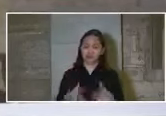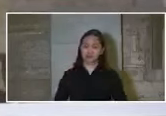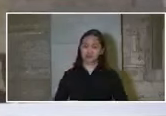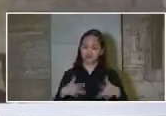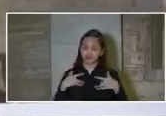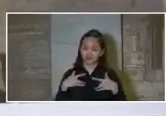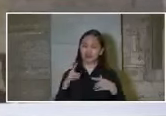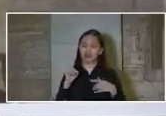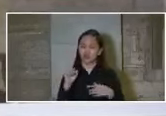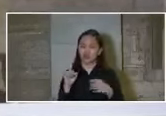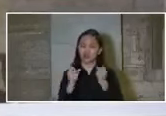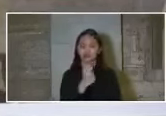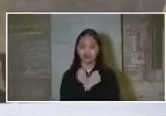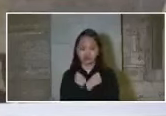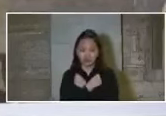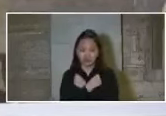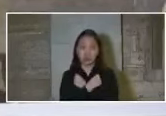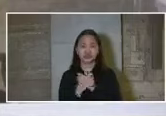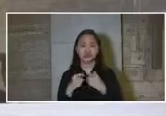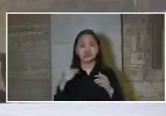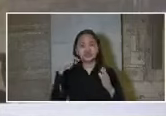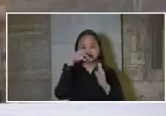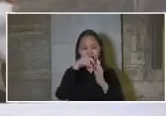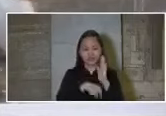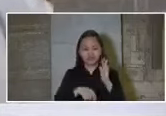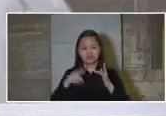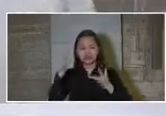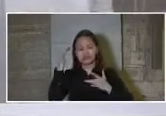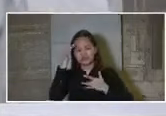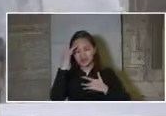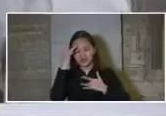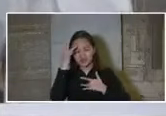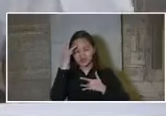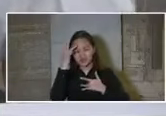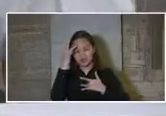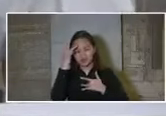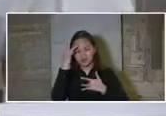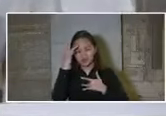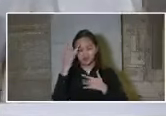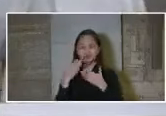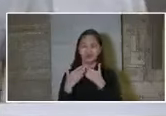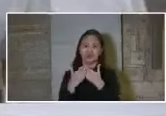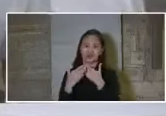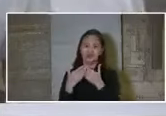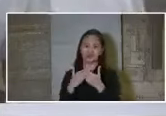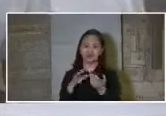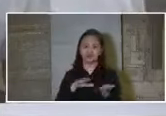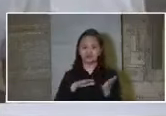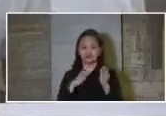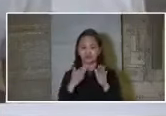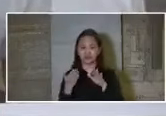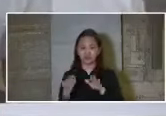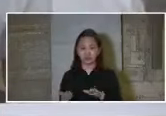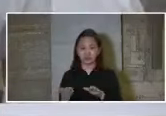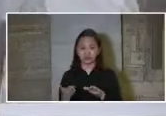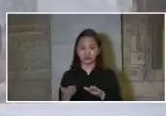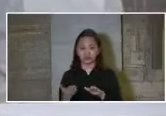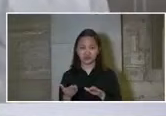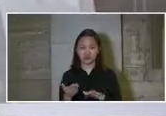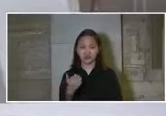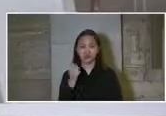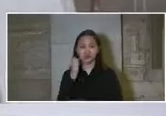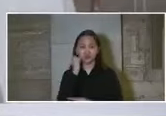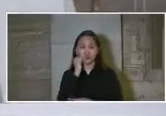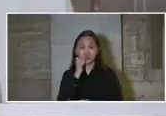natin, ay may malubhang sakit na sa bingit ng kamatayan, madalas